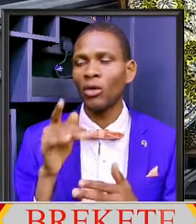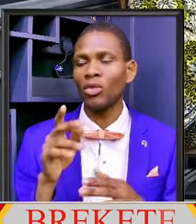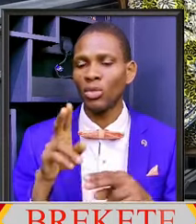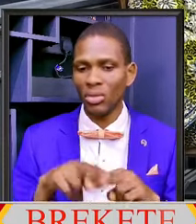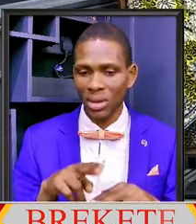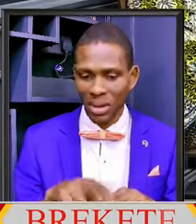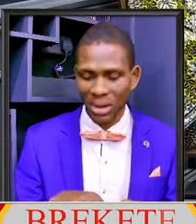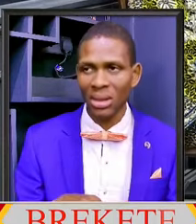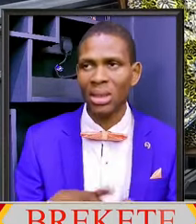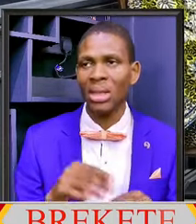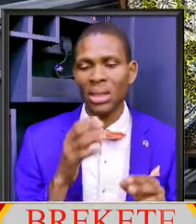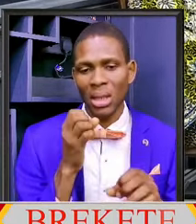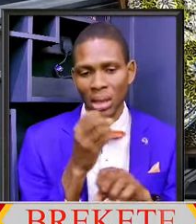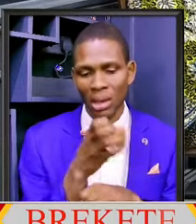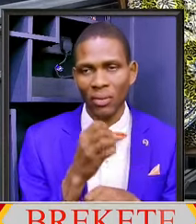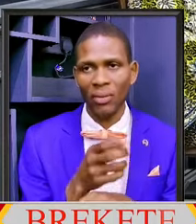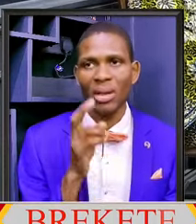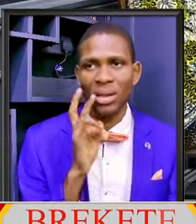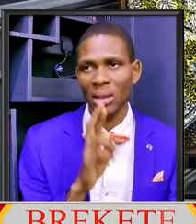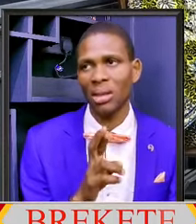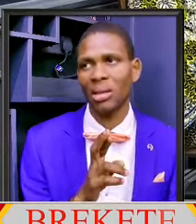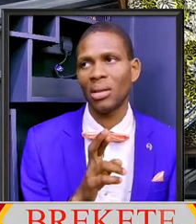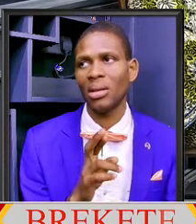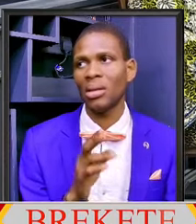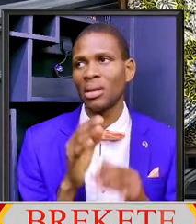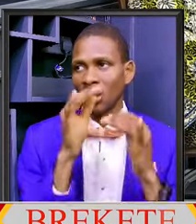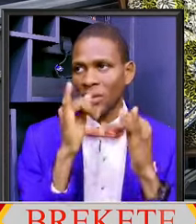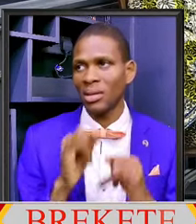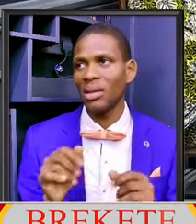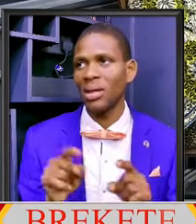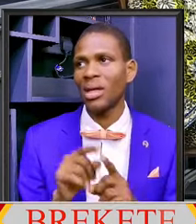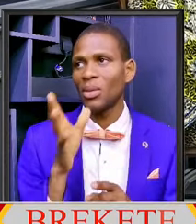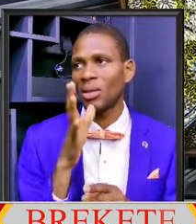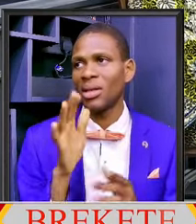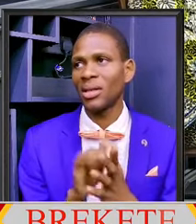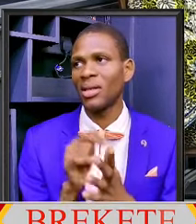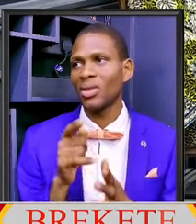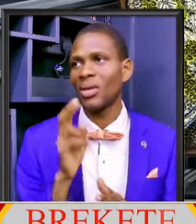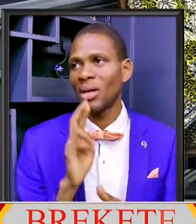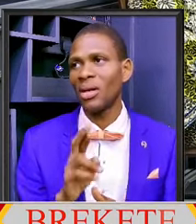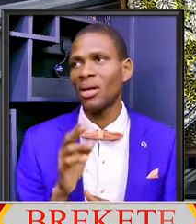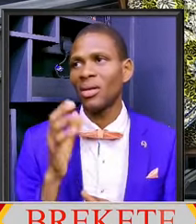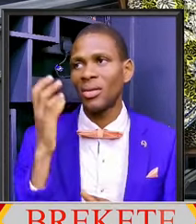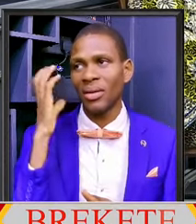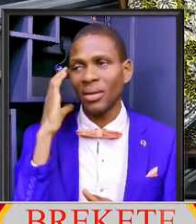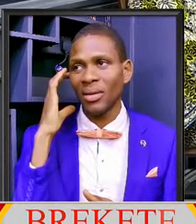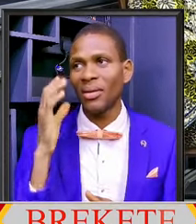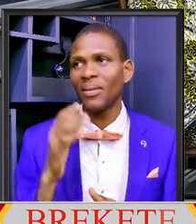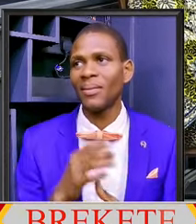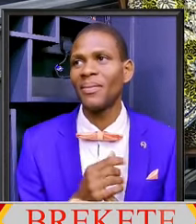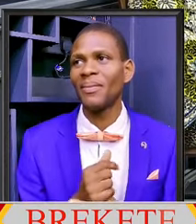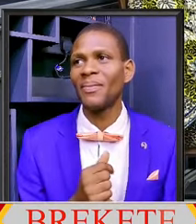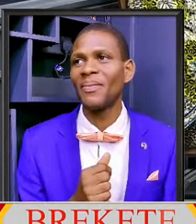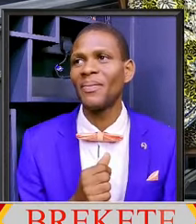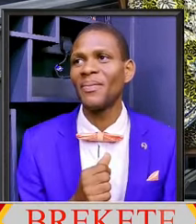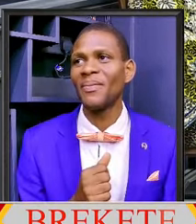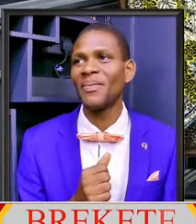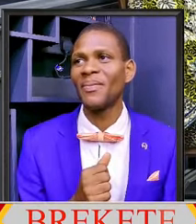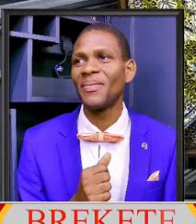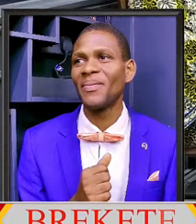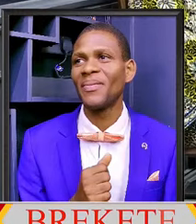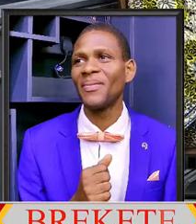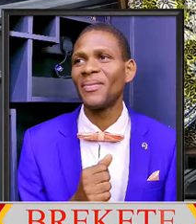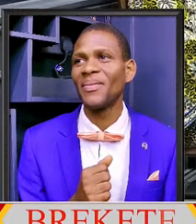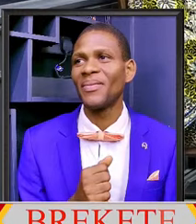her individually as mothers where Una be. You hear, ma? Sir, for a while now I've been out